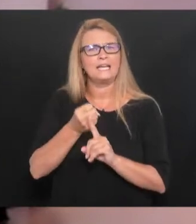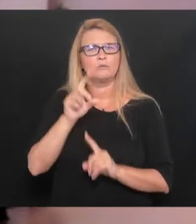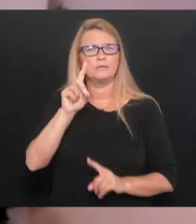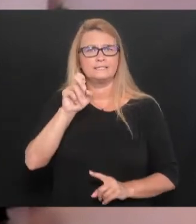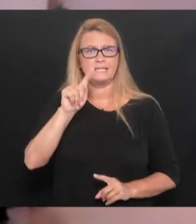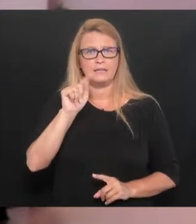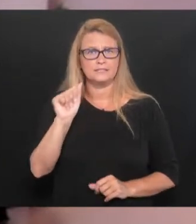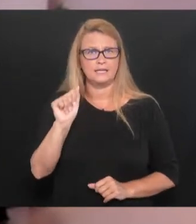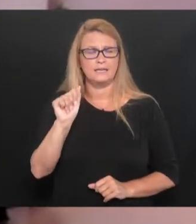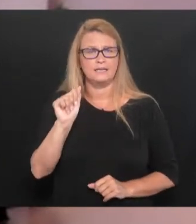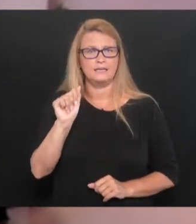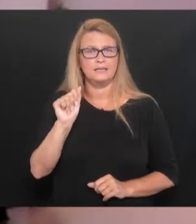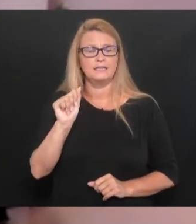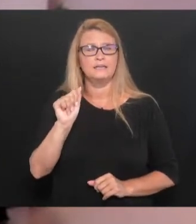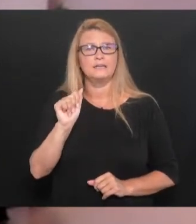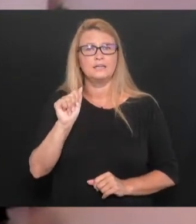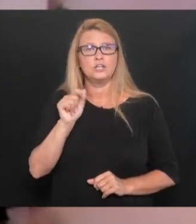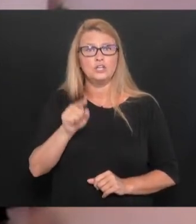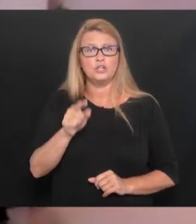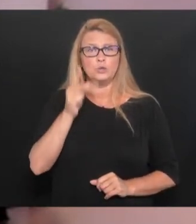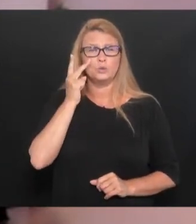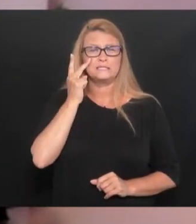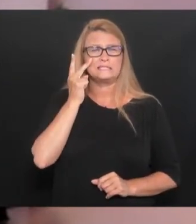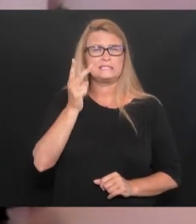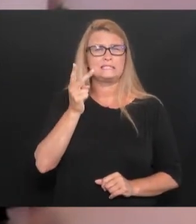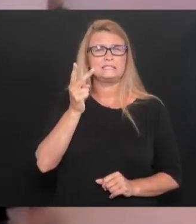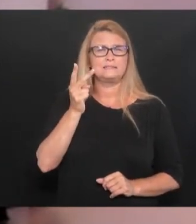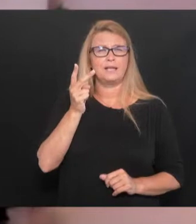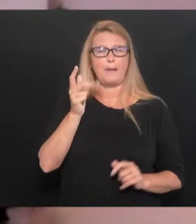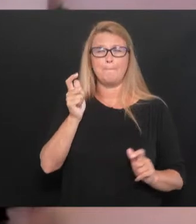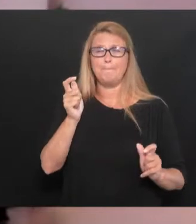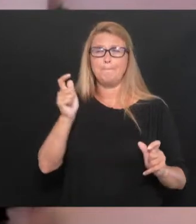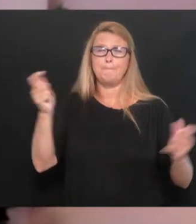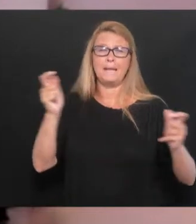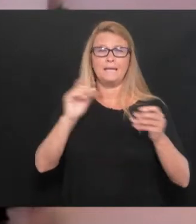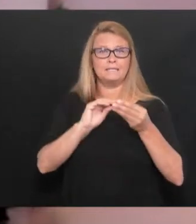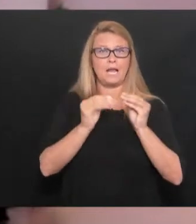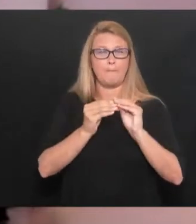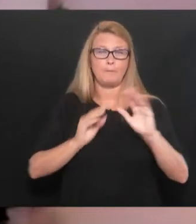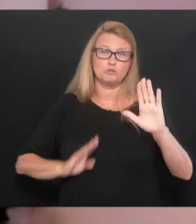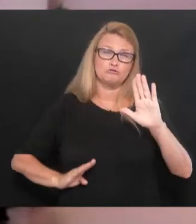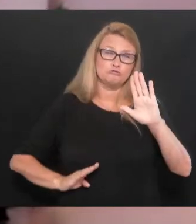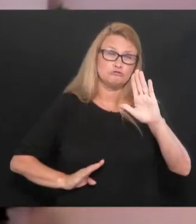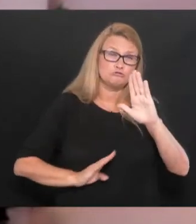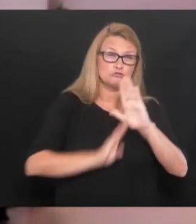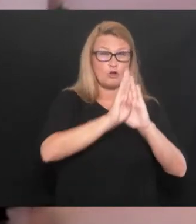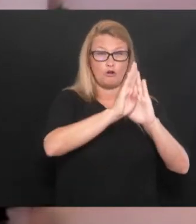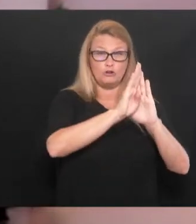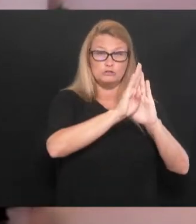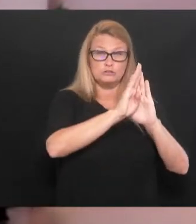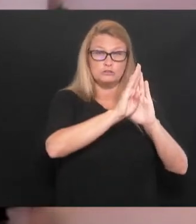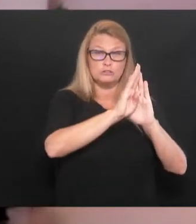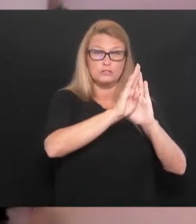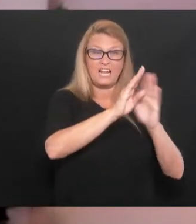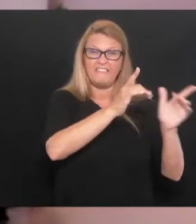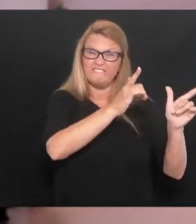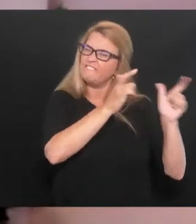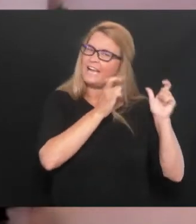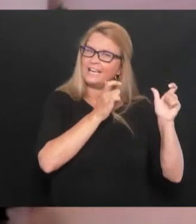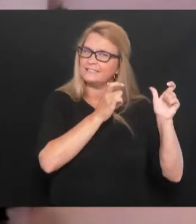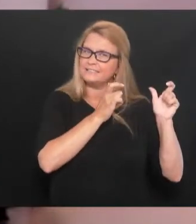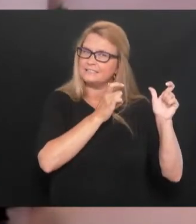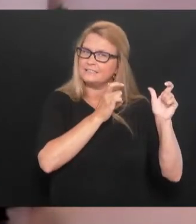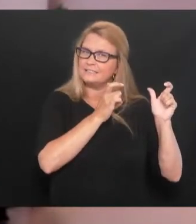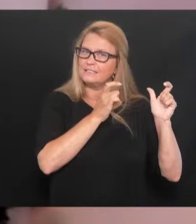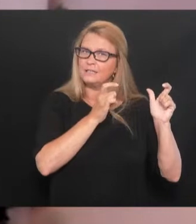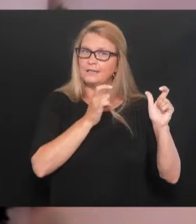Delta variant, that you see a really rapid surge in cases, much more explosive and faster than we have seen